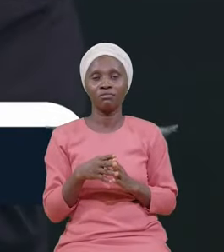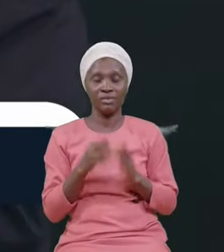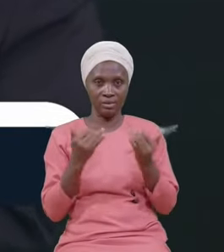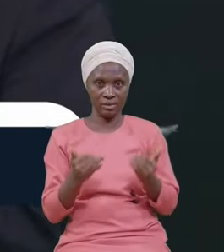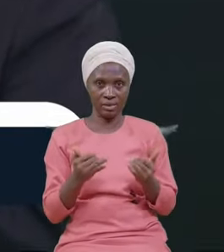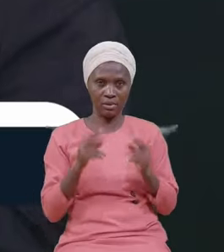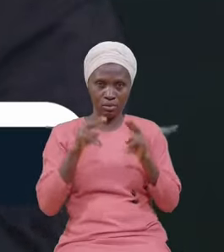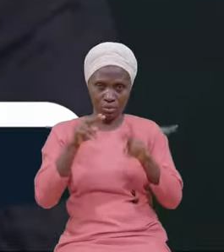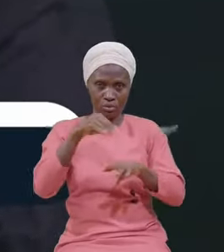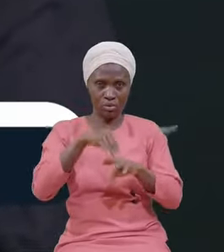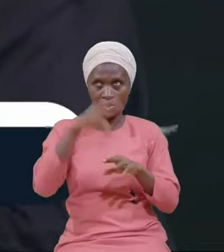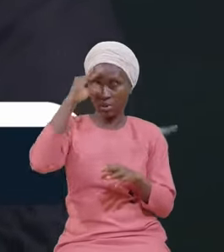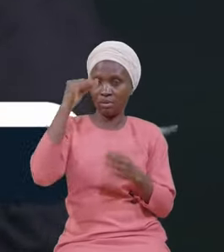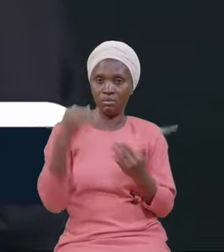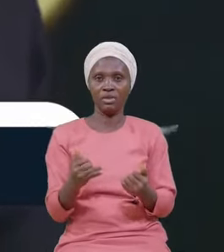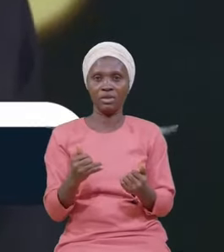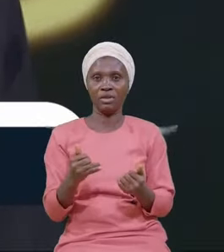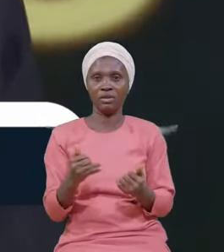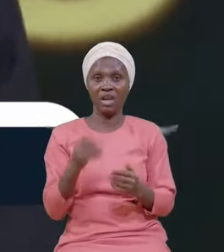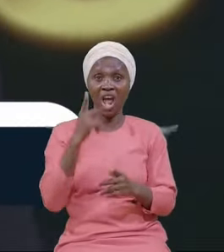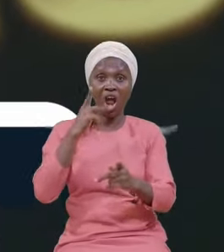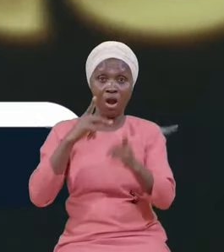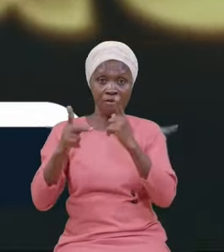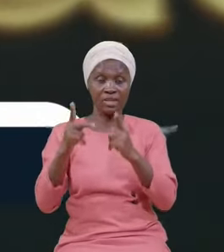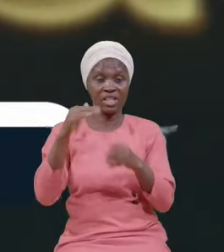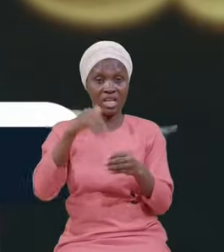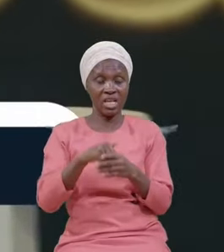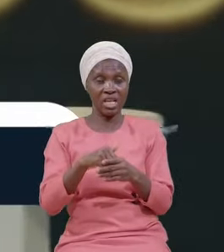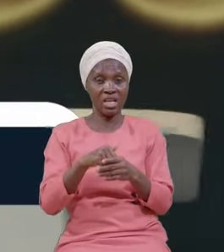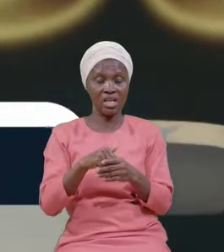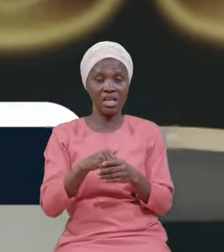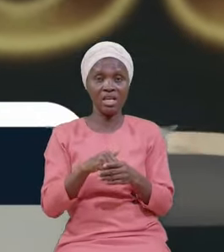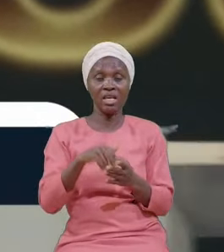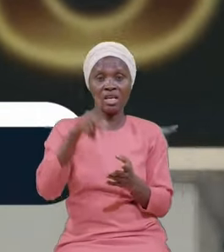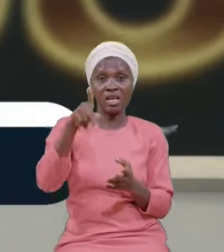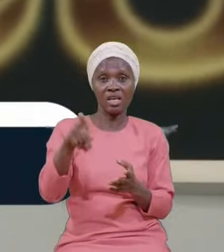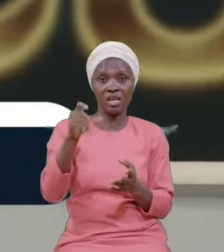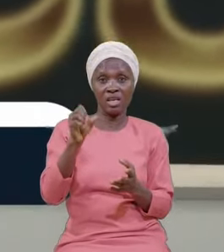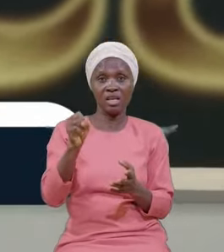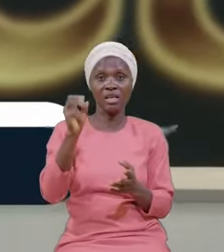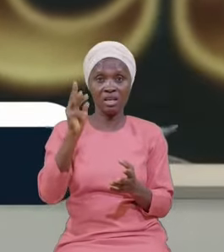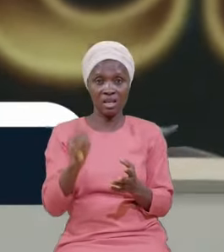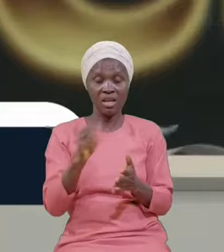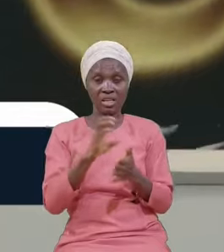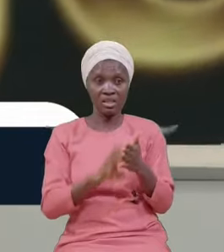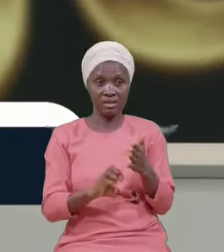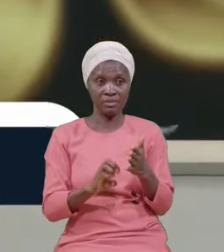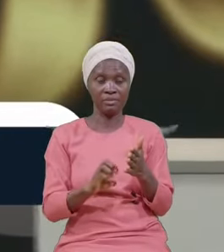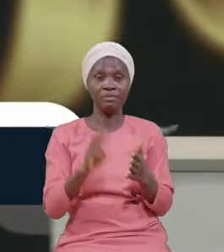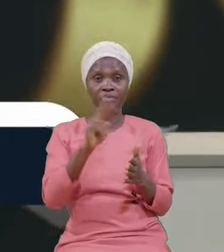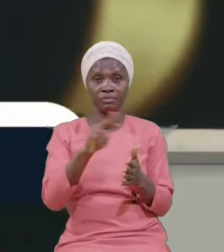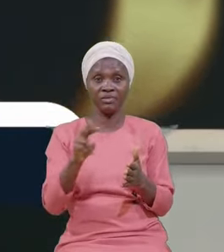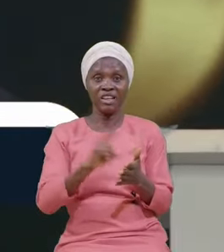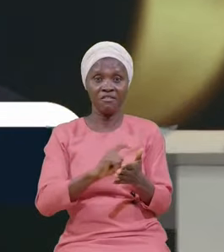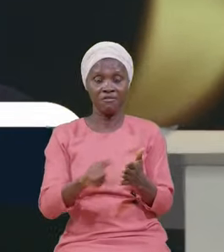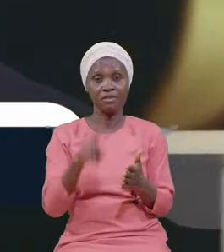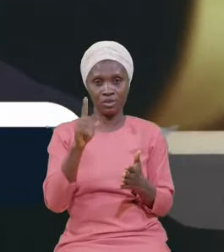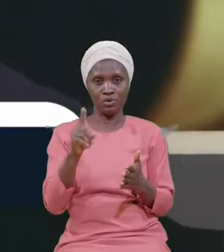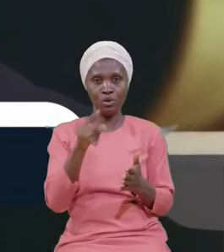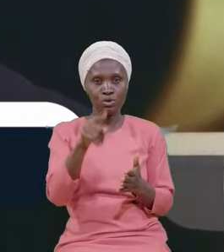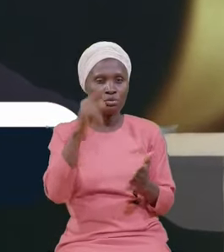Prophecy in Psalm 22 I'm reading from verse one you recognize him here he is the